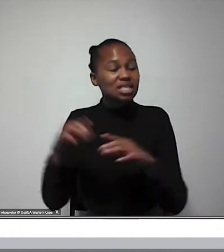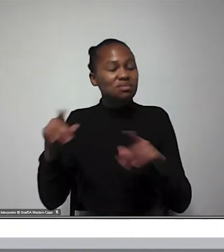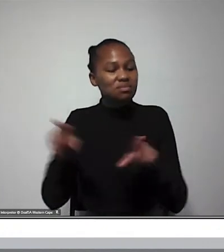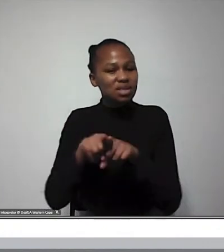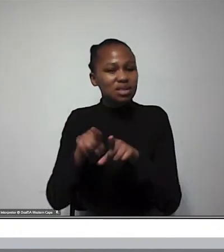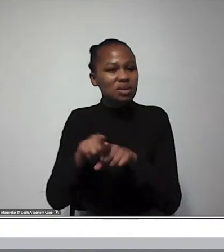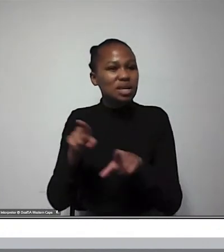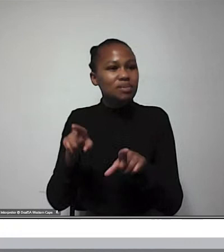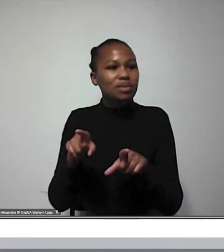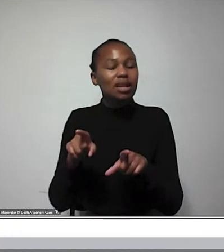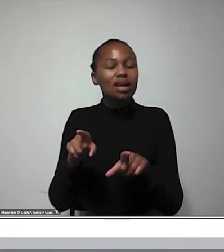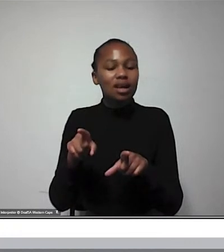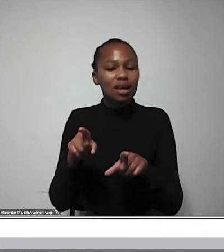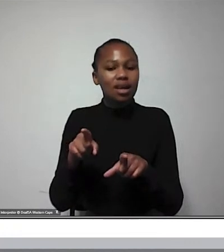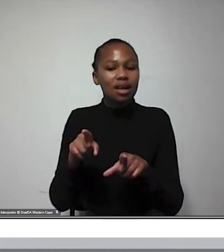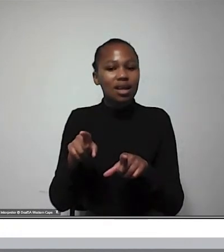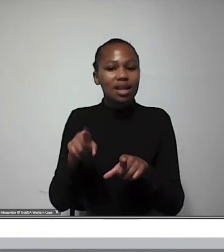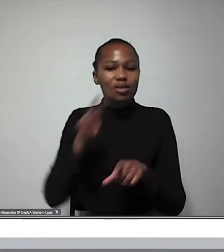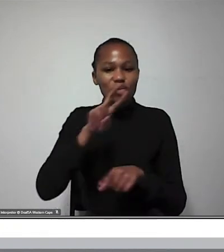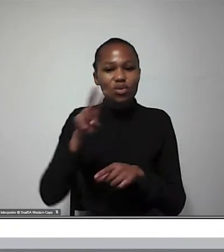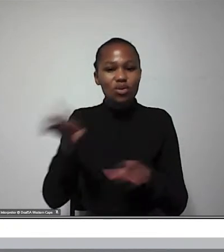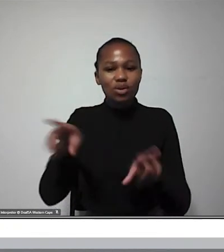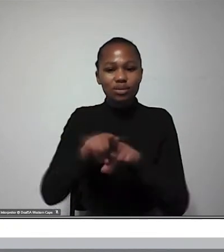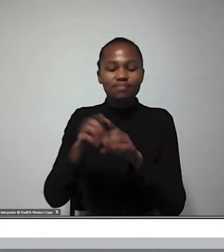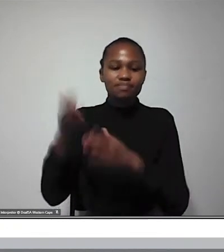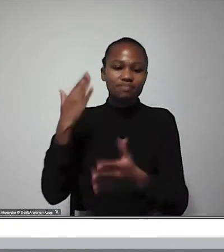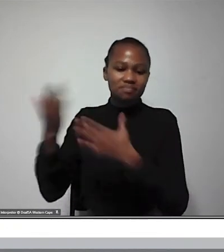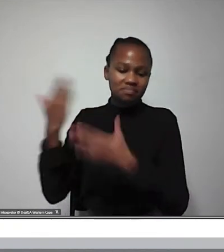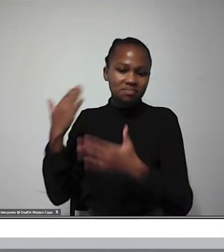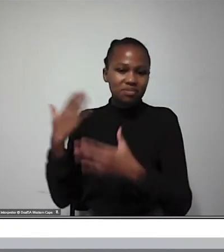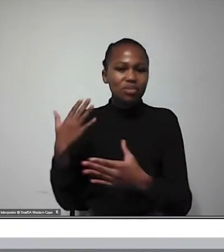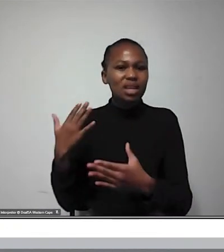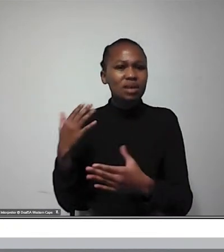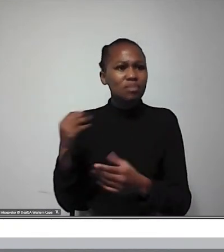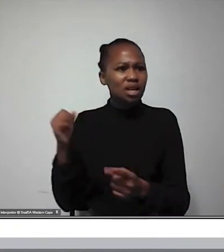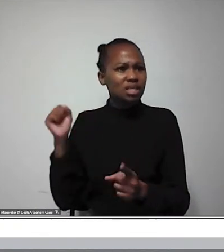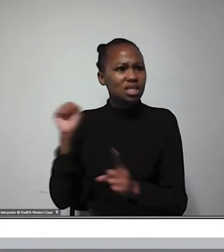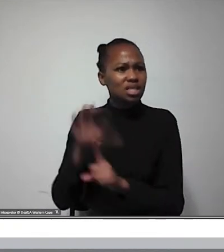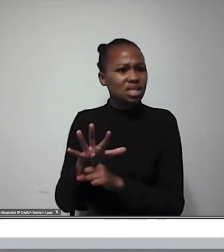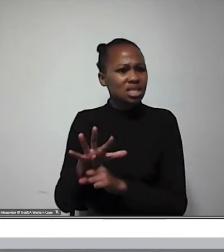at previously. With that, I'll hand back to the department. Thank you.